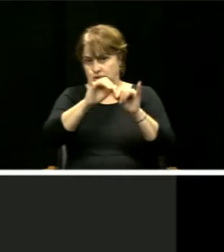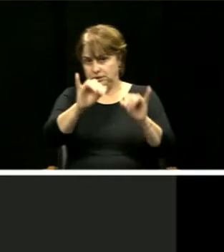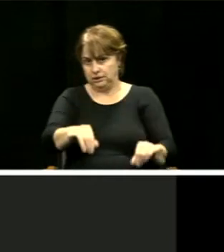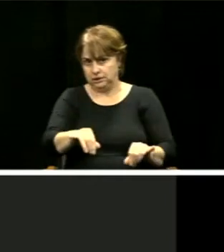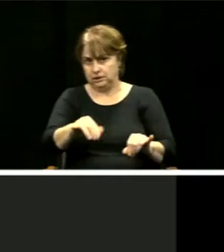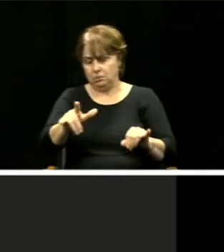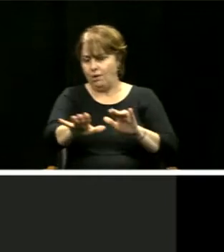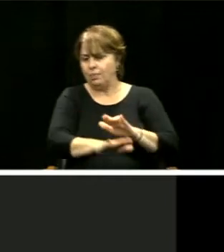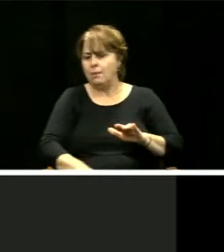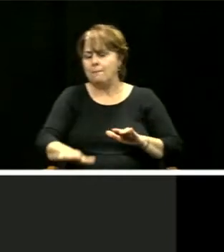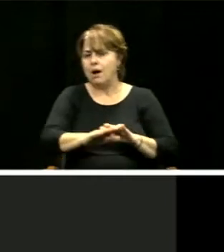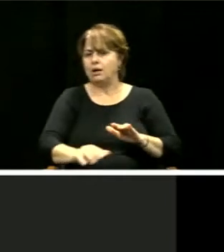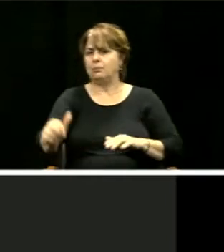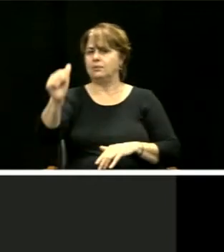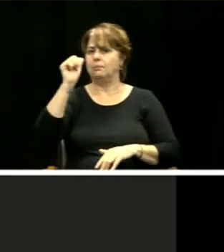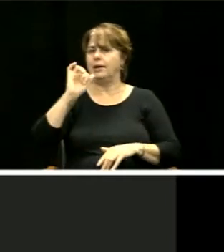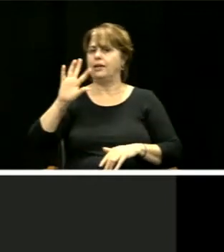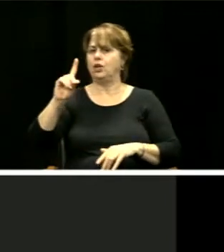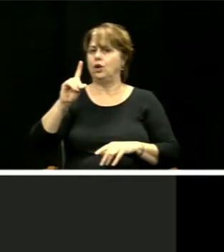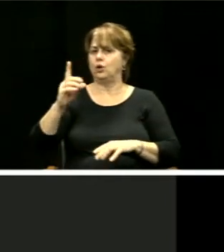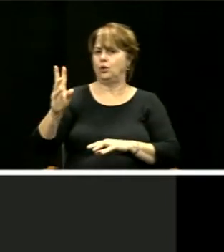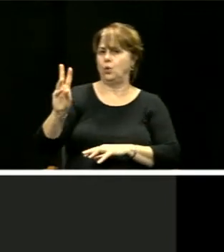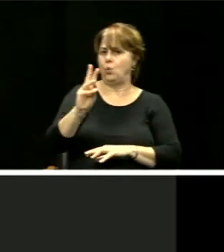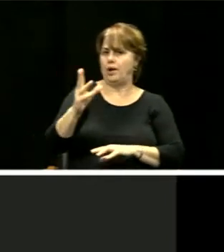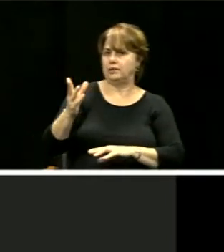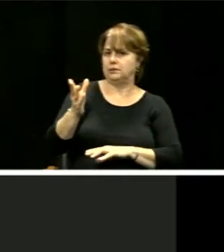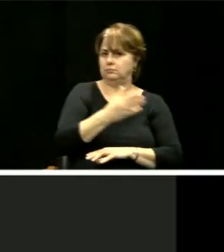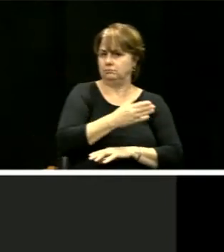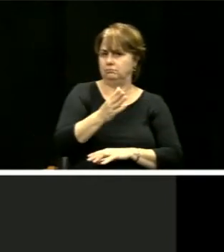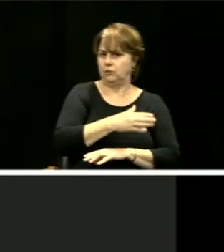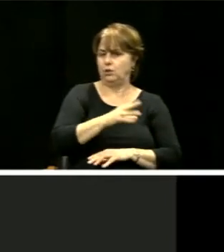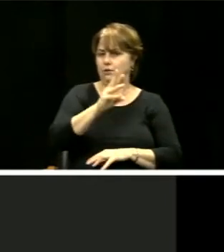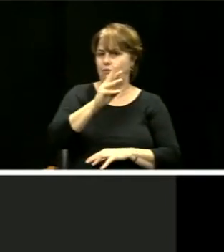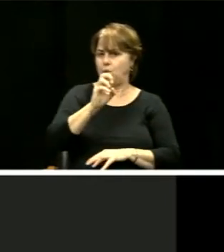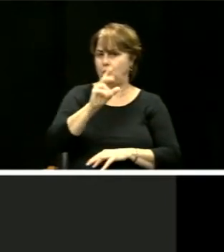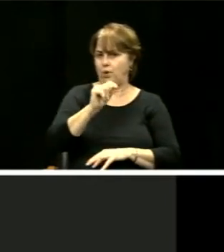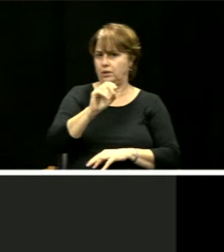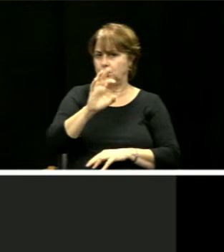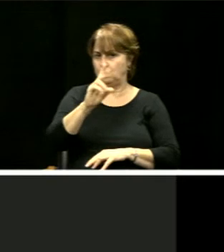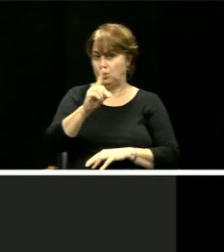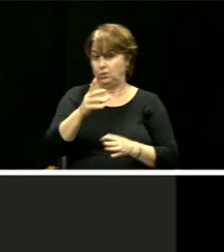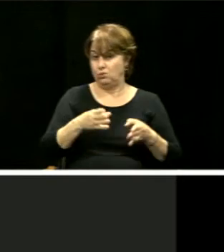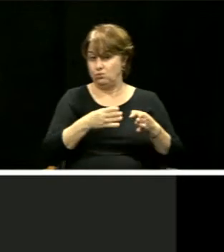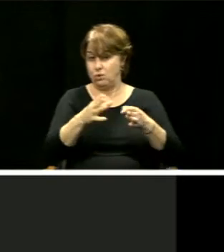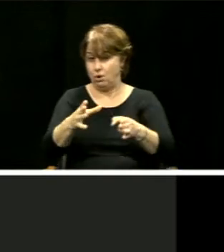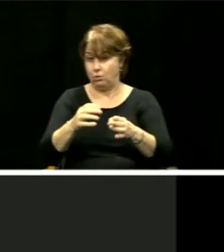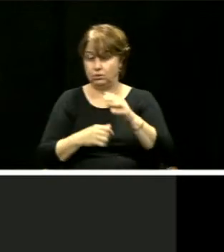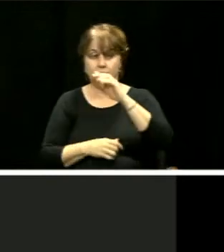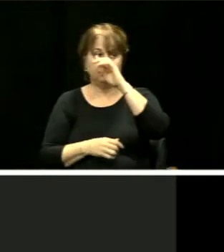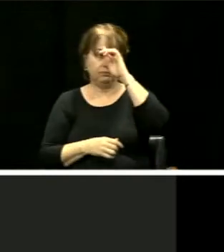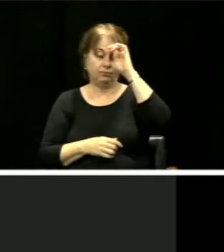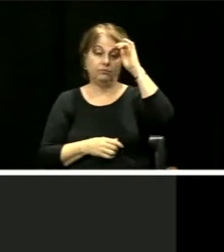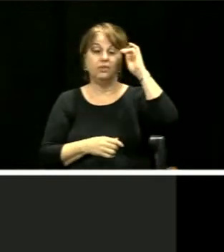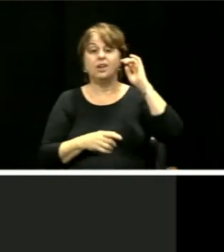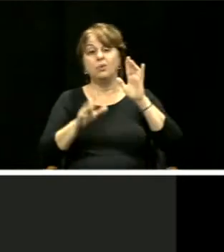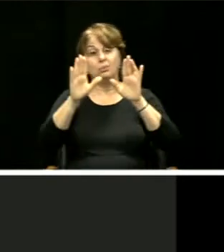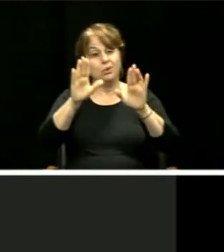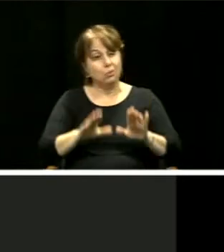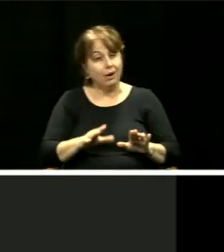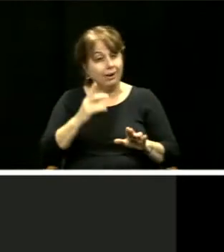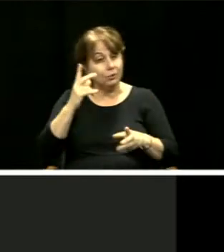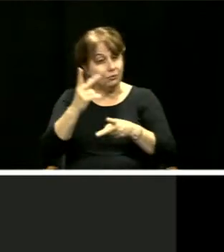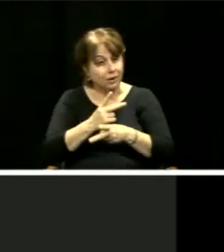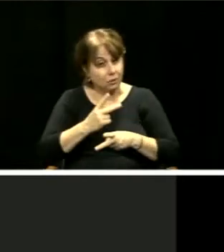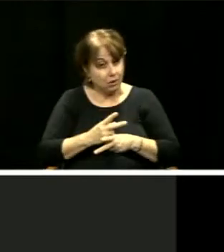bottom of the backyards on the west side of Westwood Road. It would be great if somebody could look into that and find out if there is, in fact, an